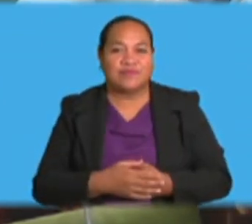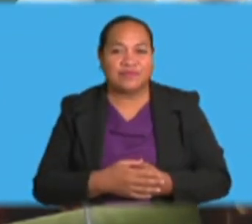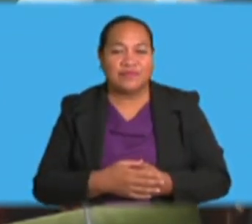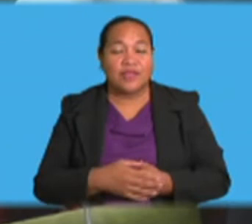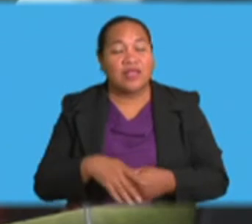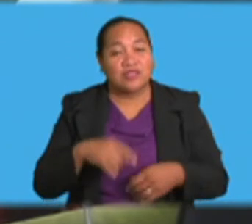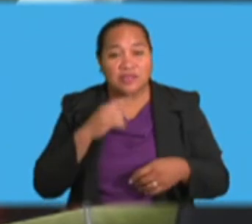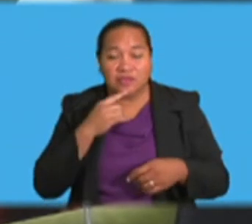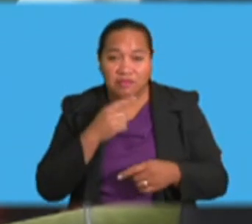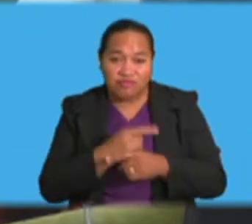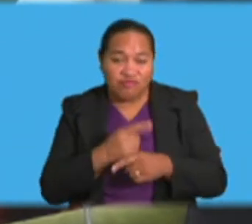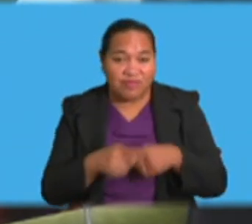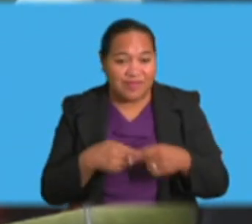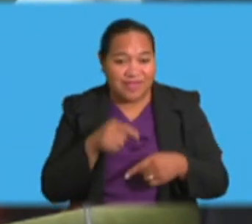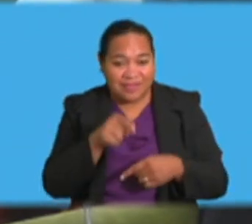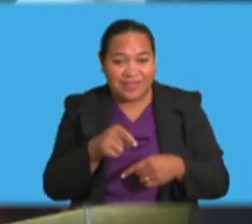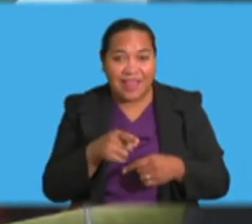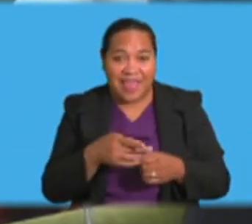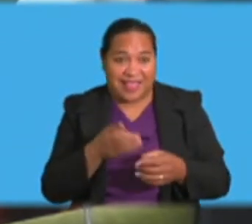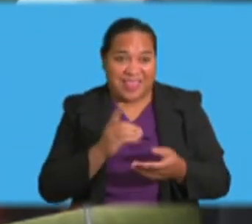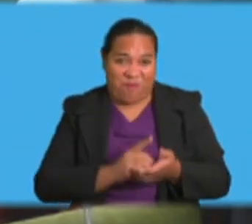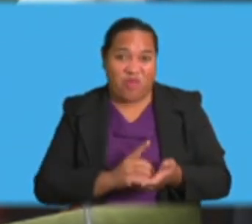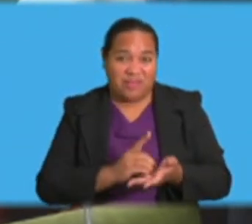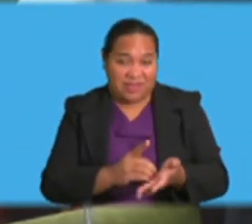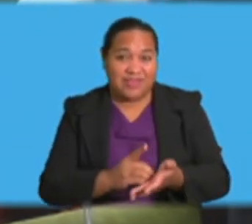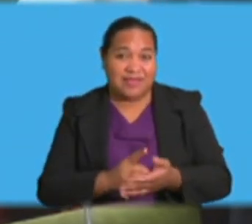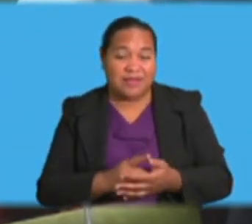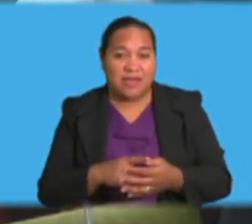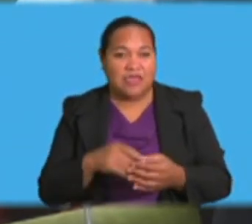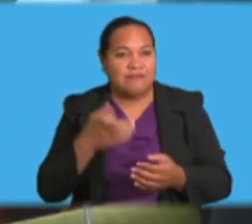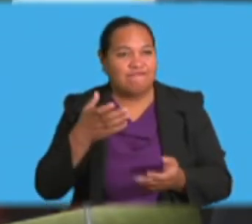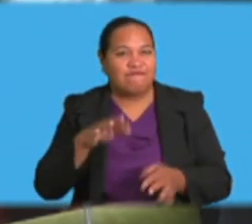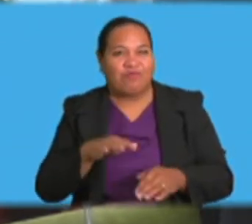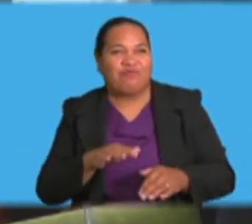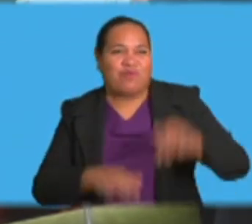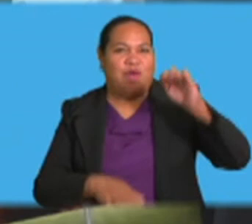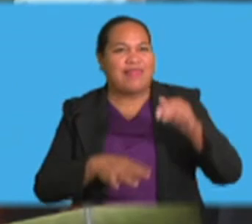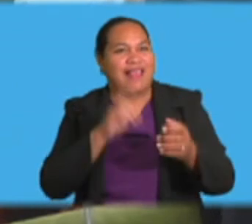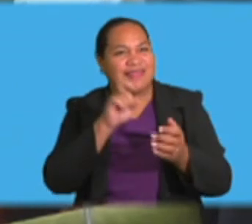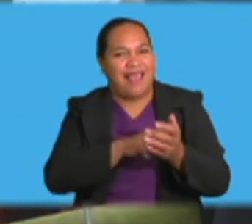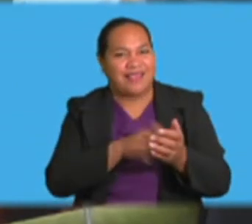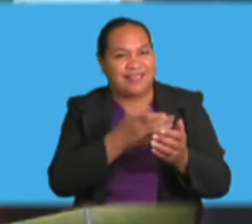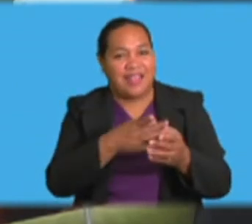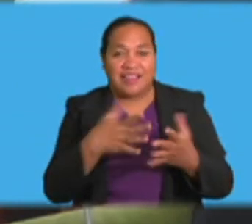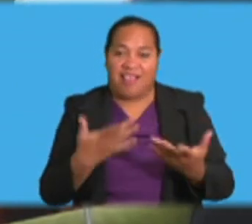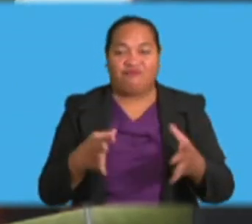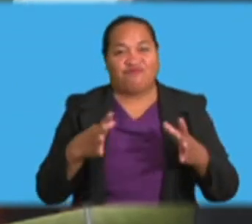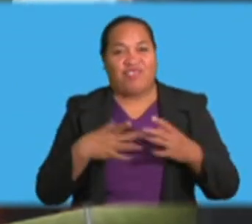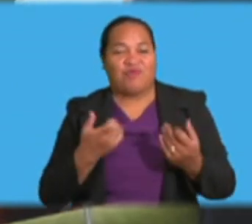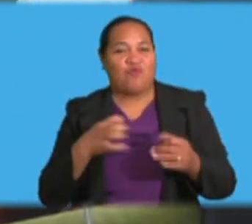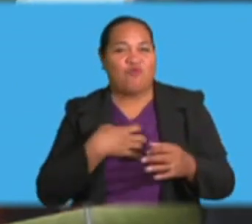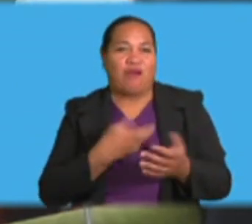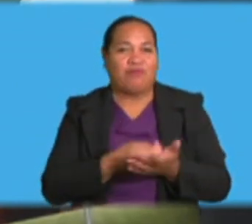Madam Speaker, regarding the actual deposits they hold, which far exceeds the debts they have. In other words, is debt-free. Madam